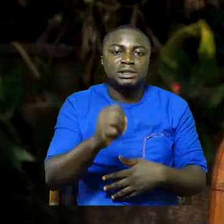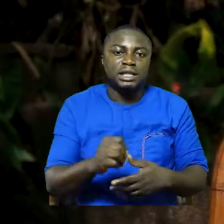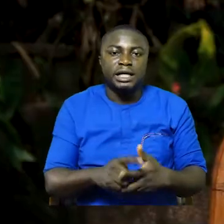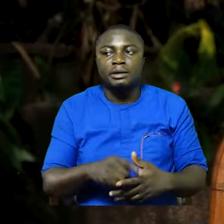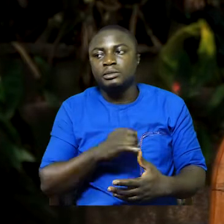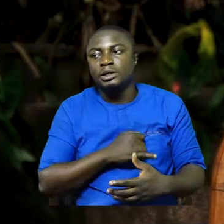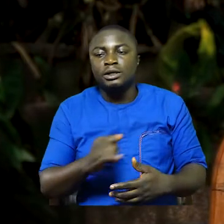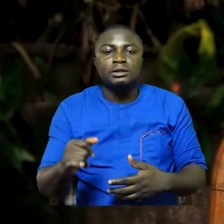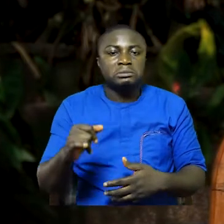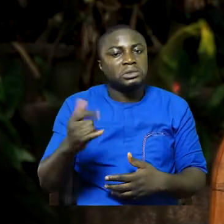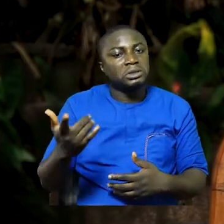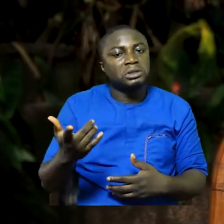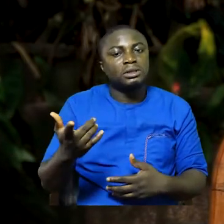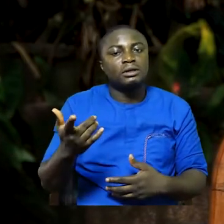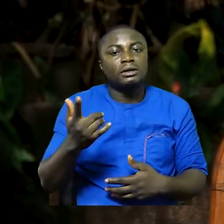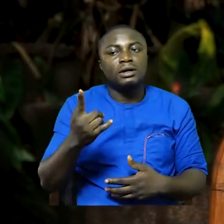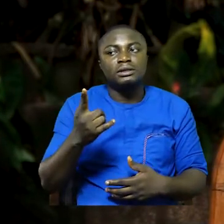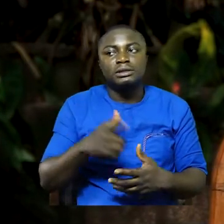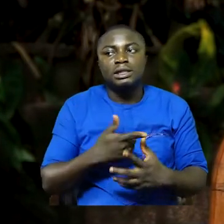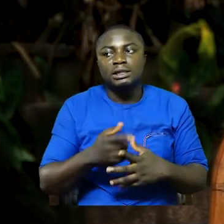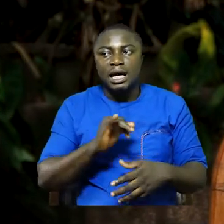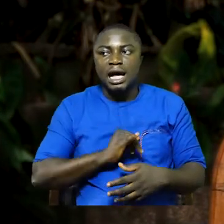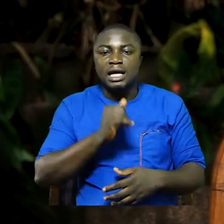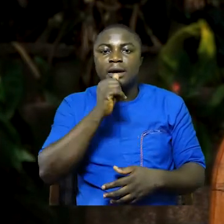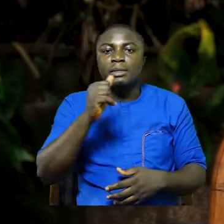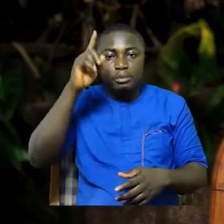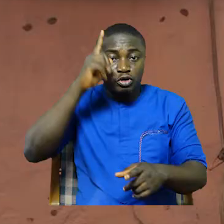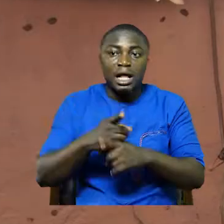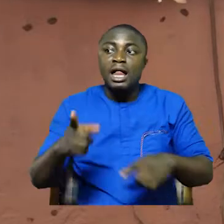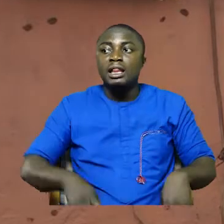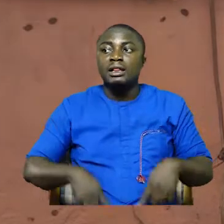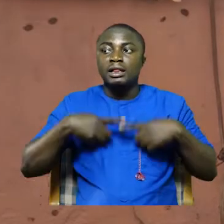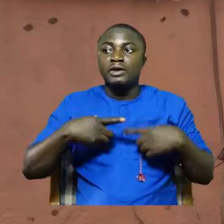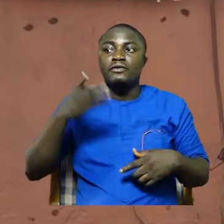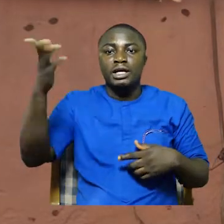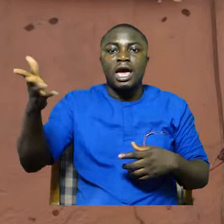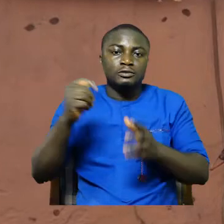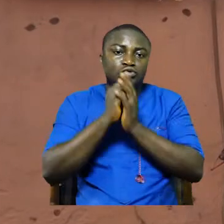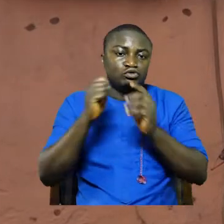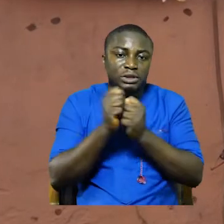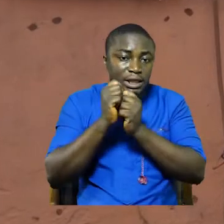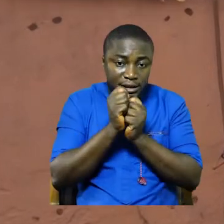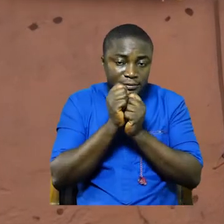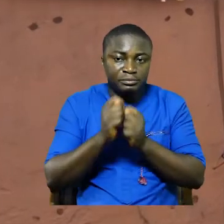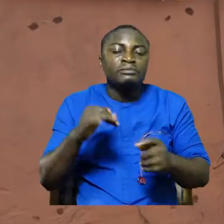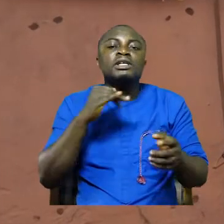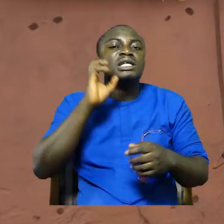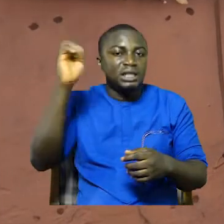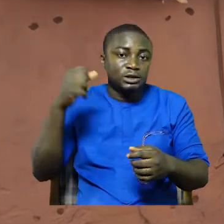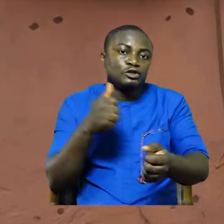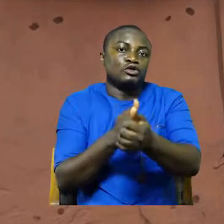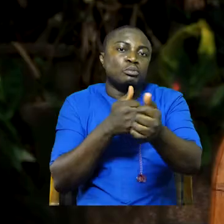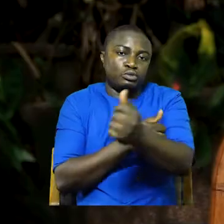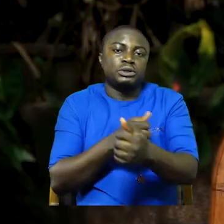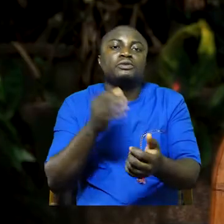them. So I stopped my 9-to-5 and them, I and my brother were living here together. She was also